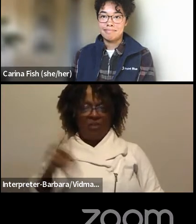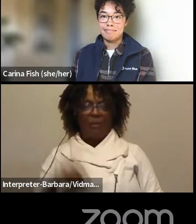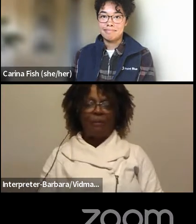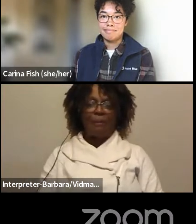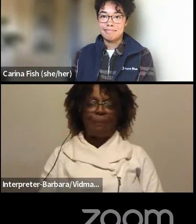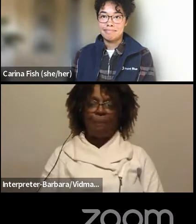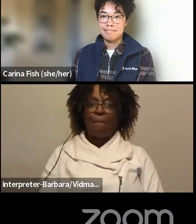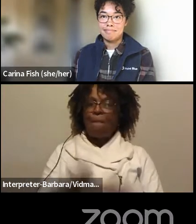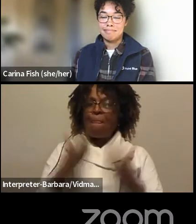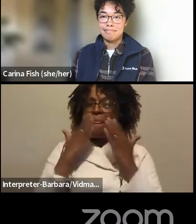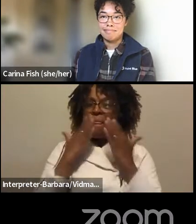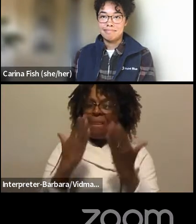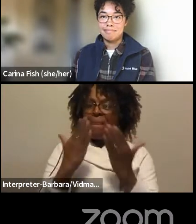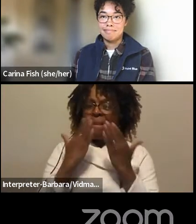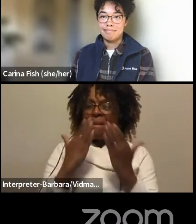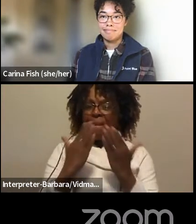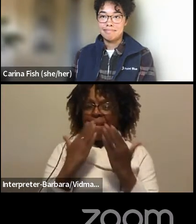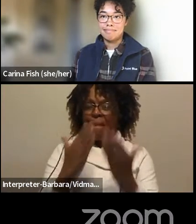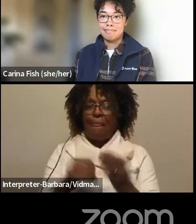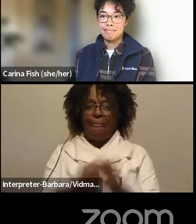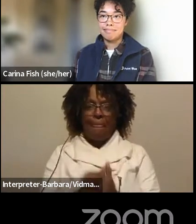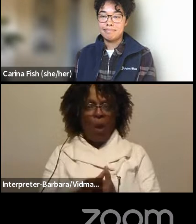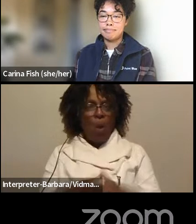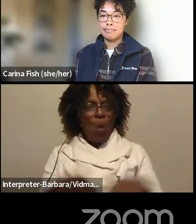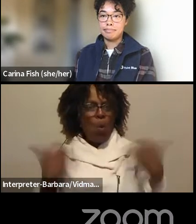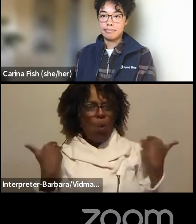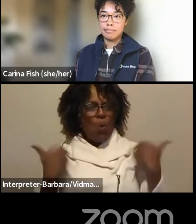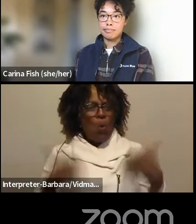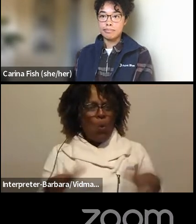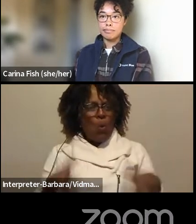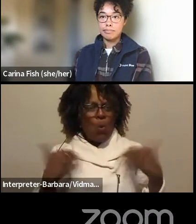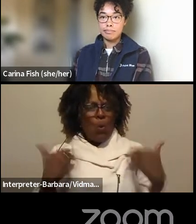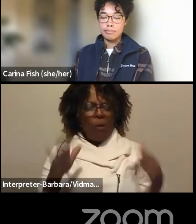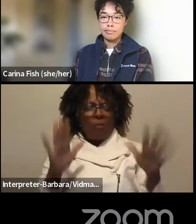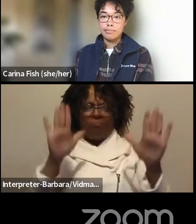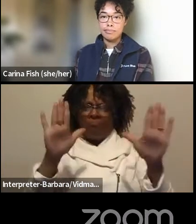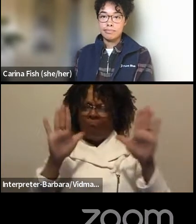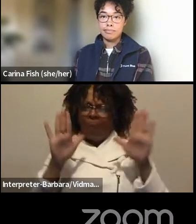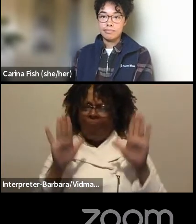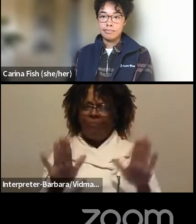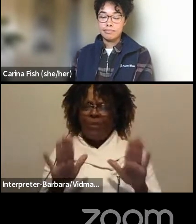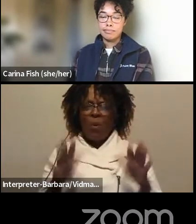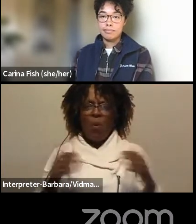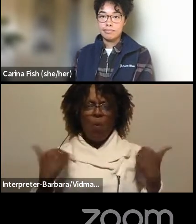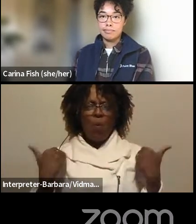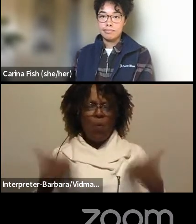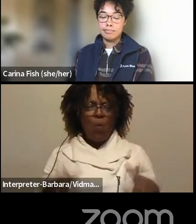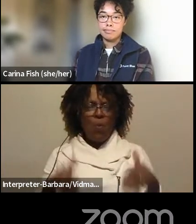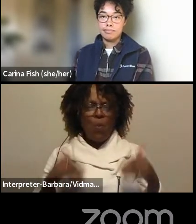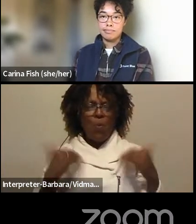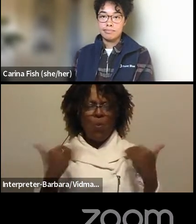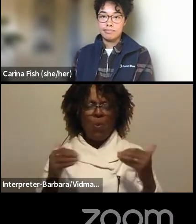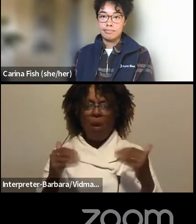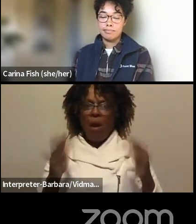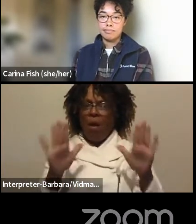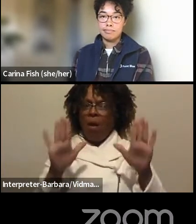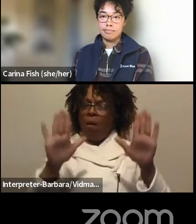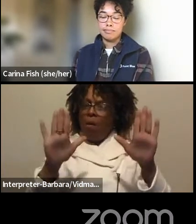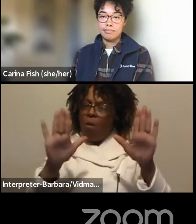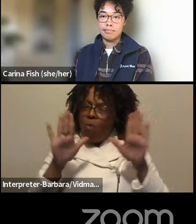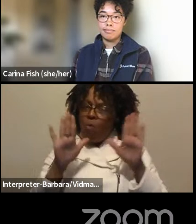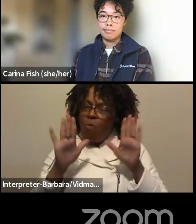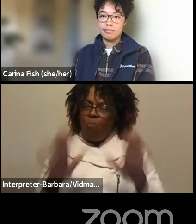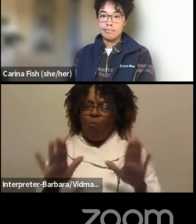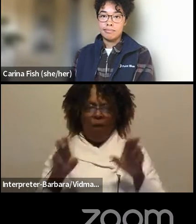Thanks, guys. That was so amazing. This was like such an amazing panel. Like,